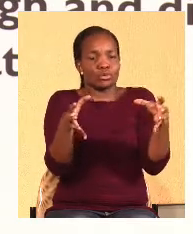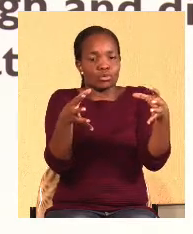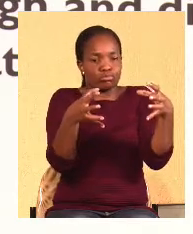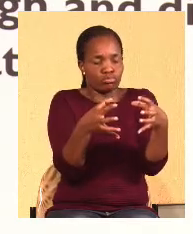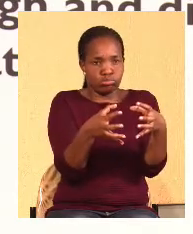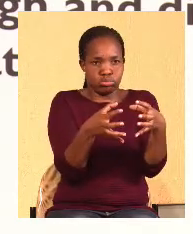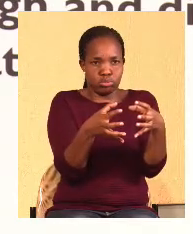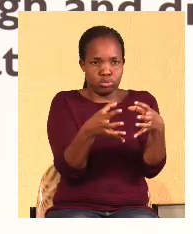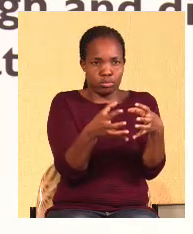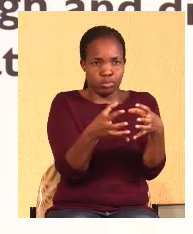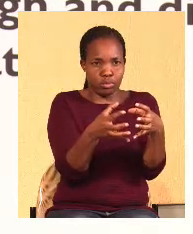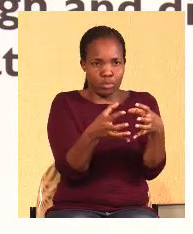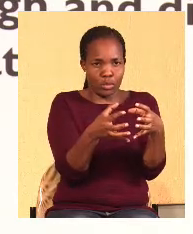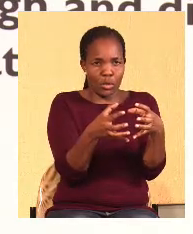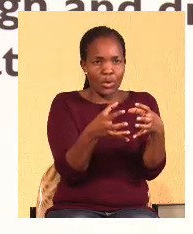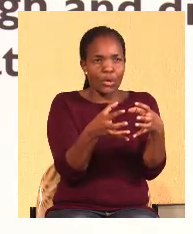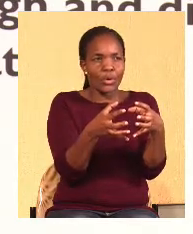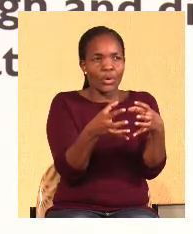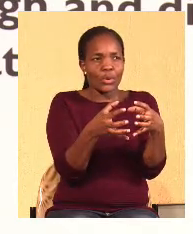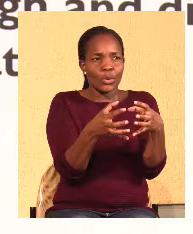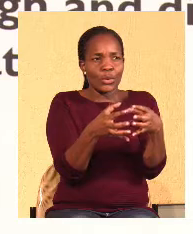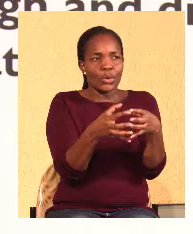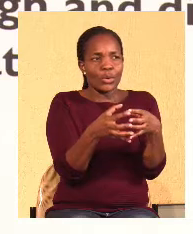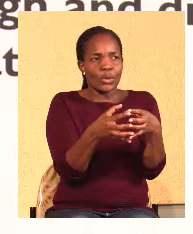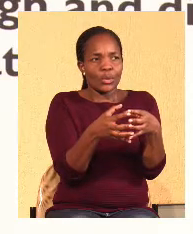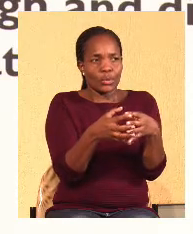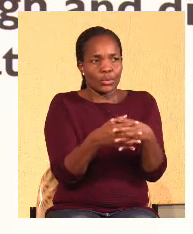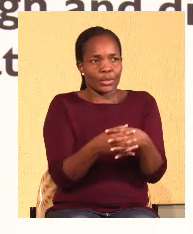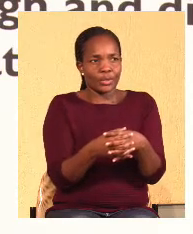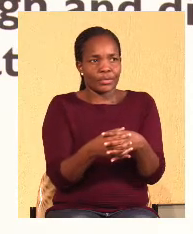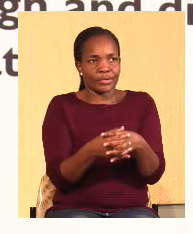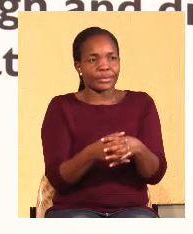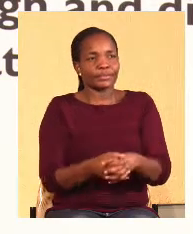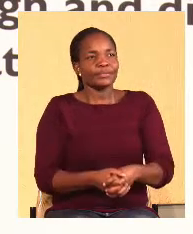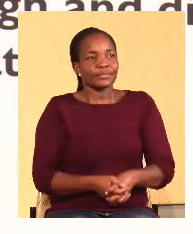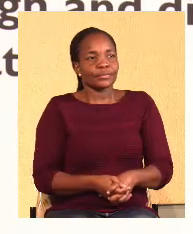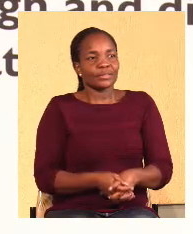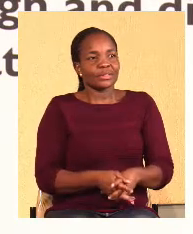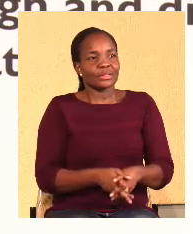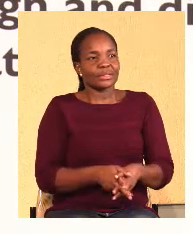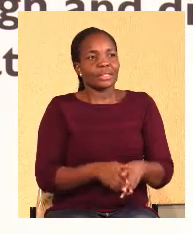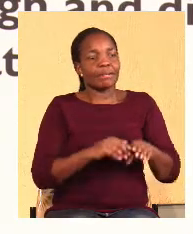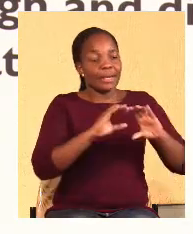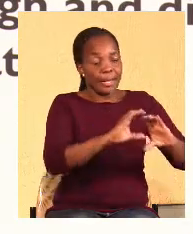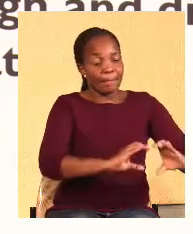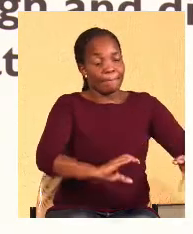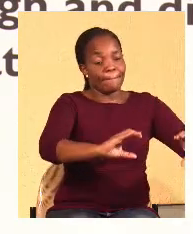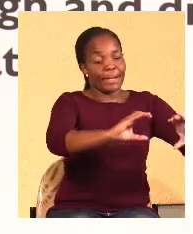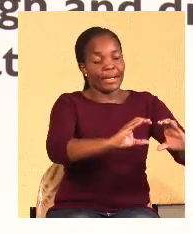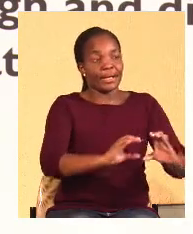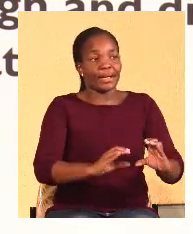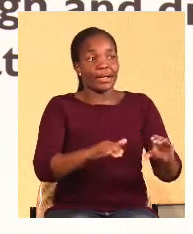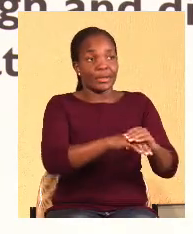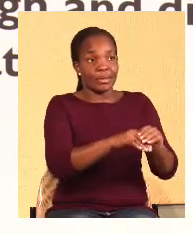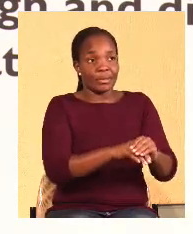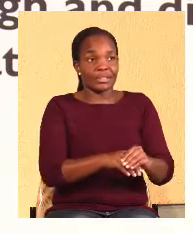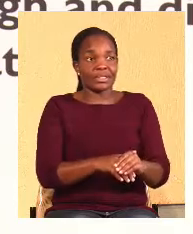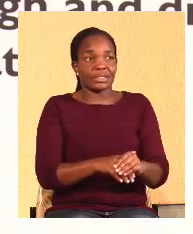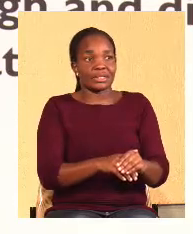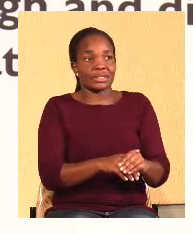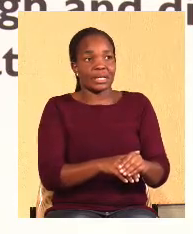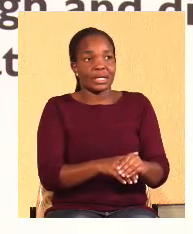persons that would otherwise not have fit. For example, cabinet members, members of parliament would not otherwise